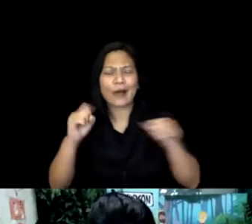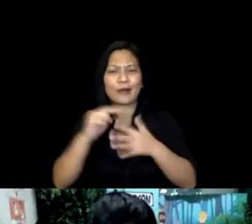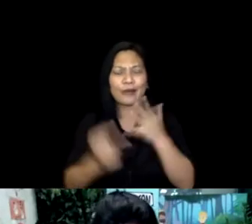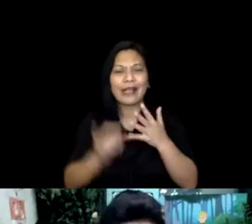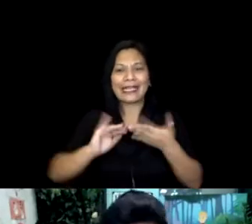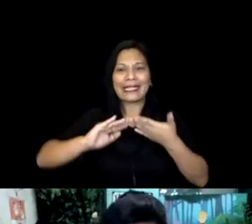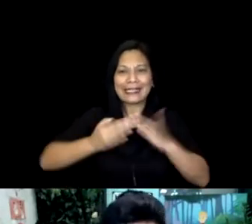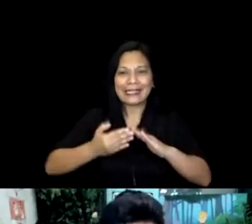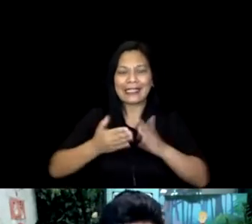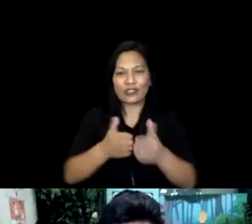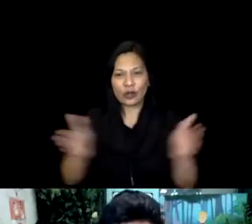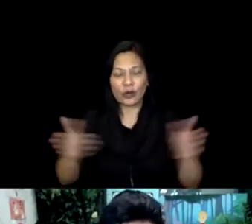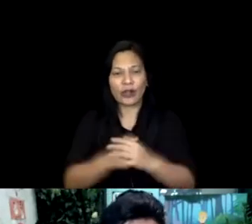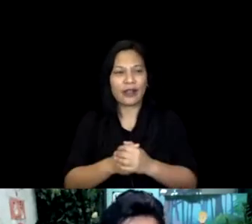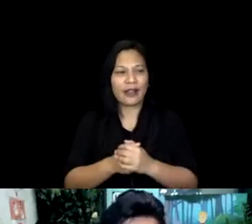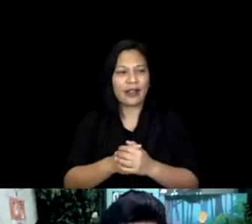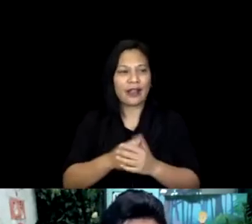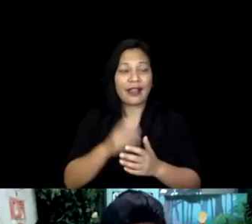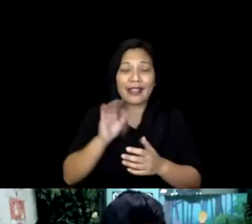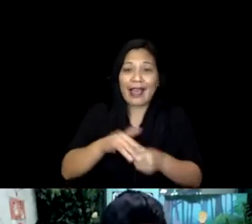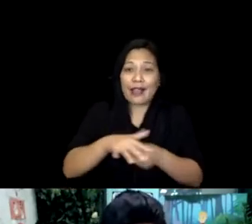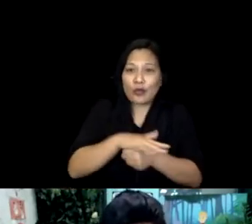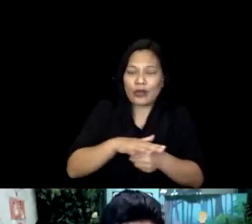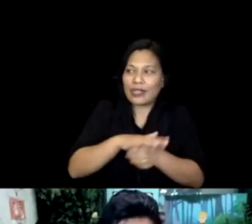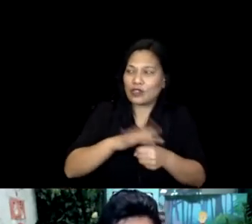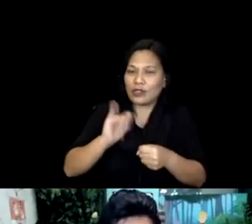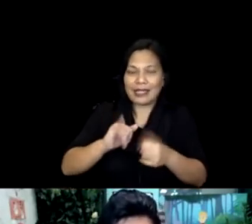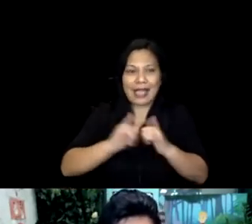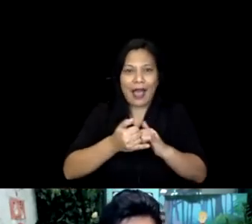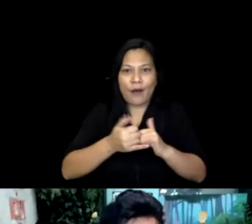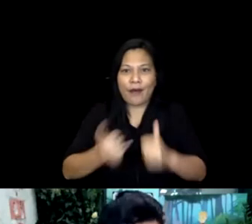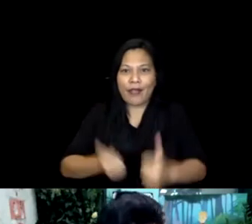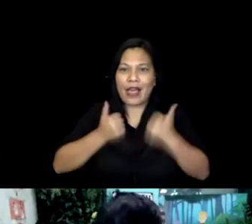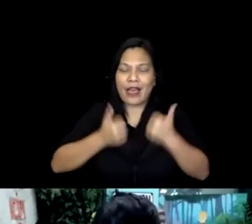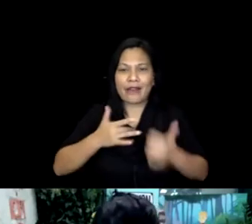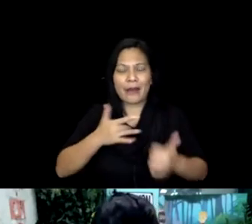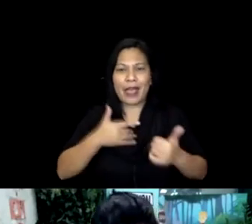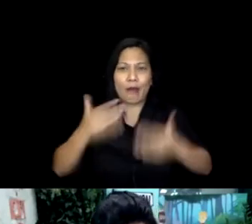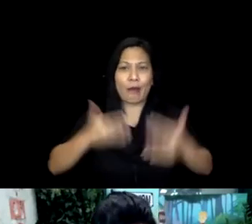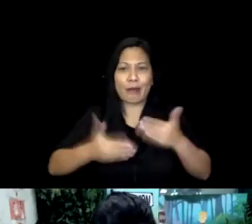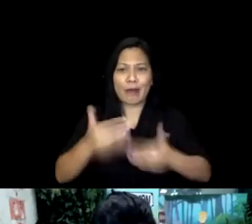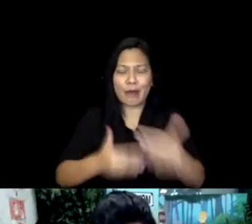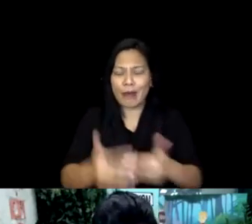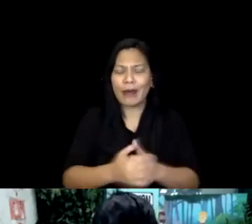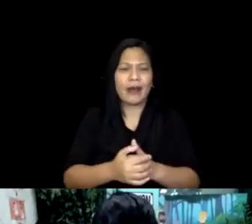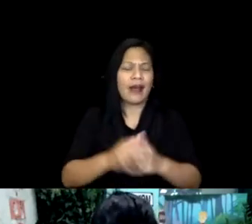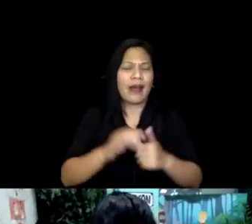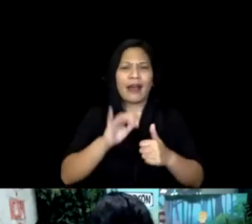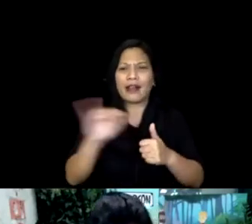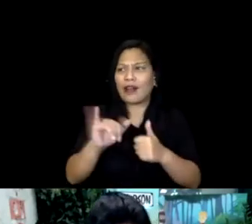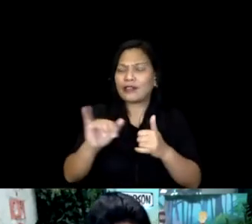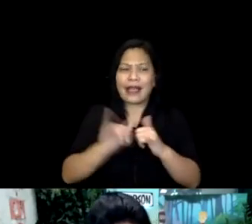of, you know, the location setting the pace of life and setting the schedule for the kids,